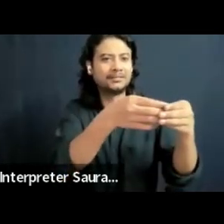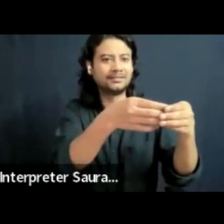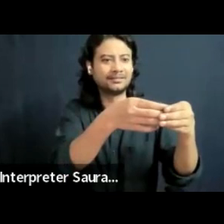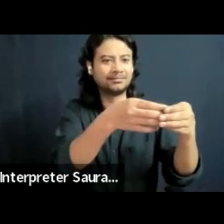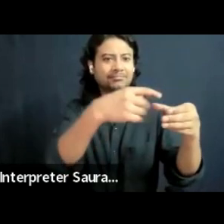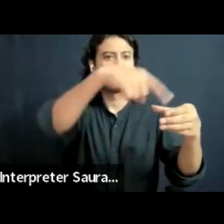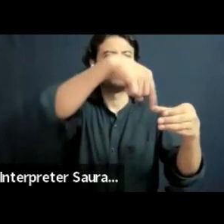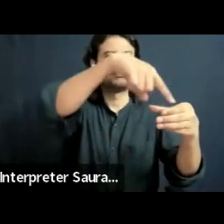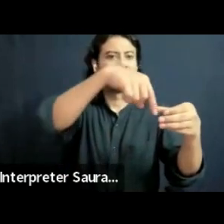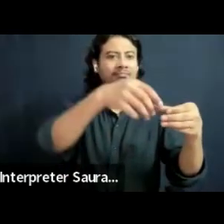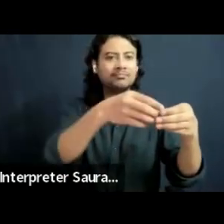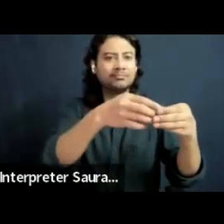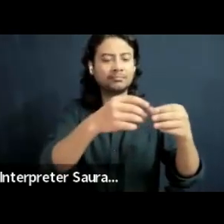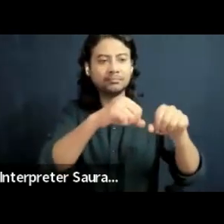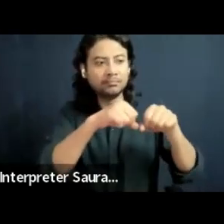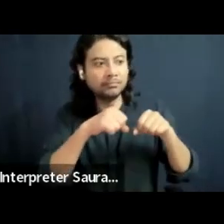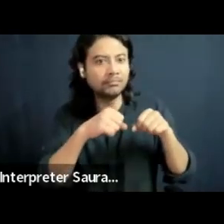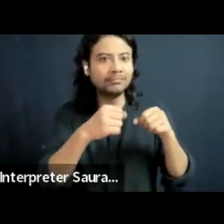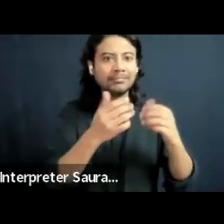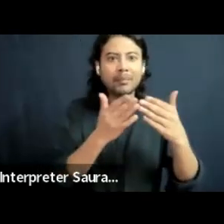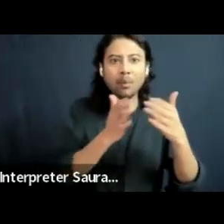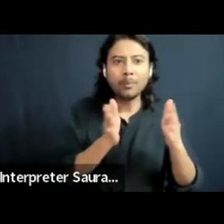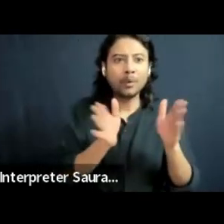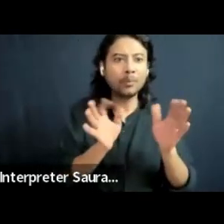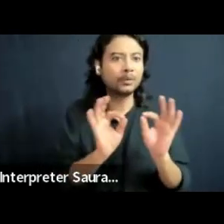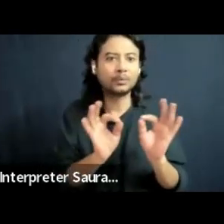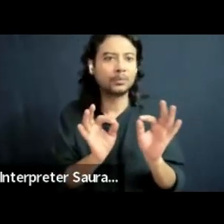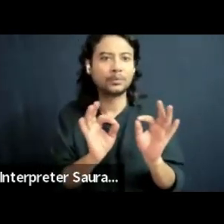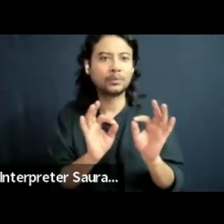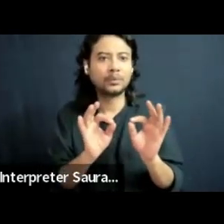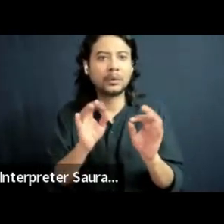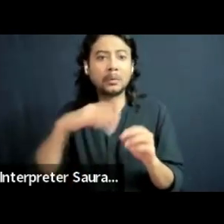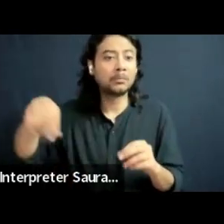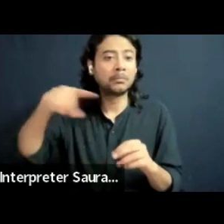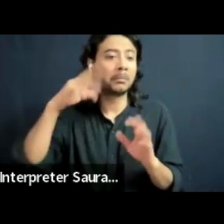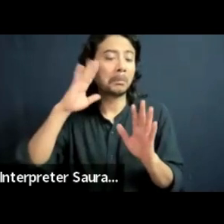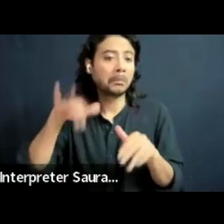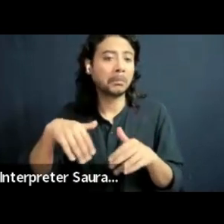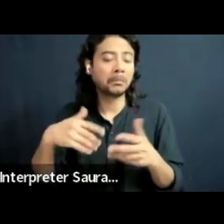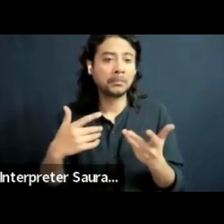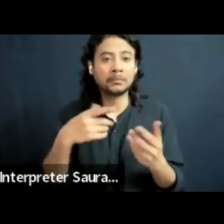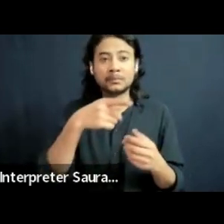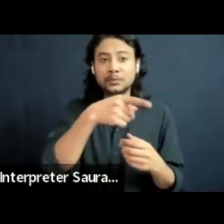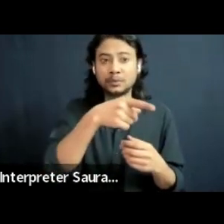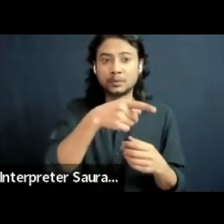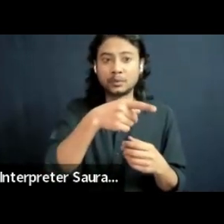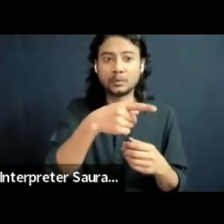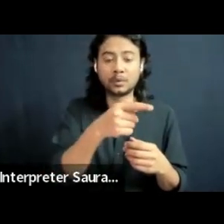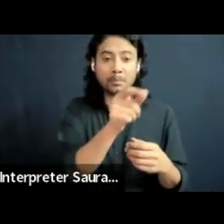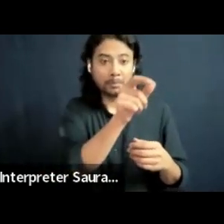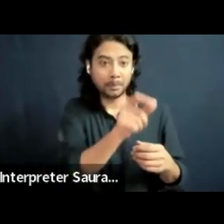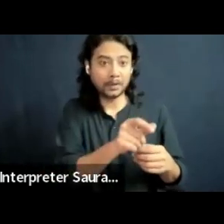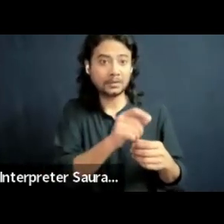world. And therefore, once a person got COVID, many others got COVID, including the caregivers.